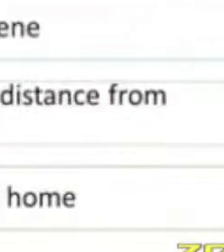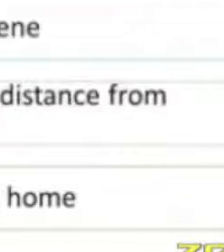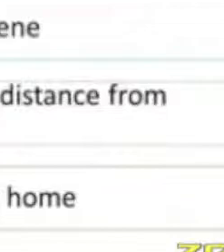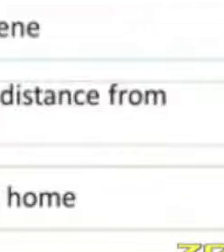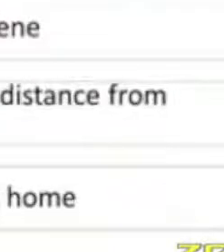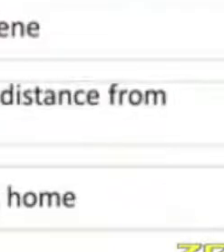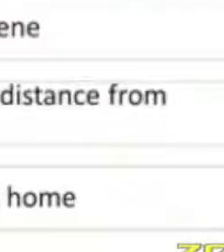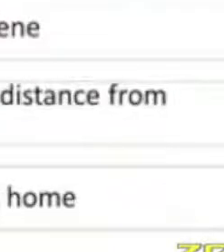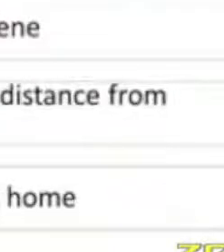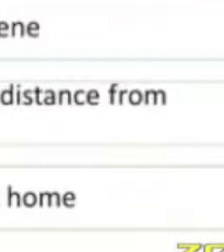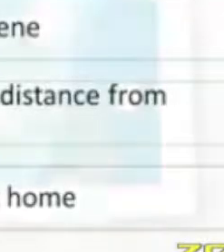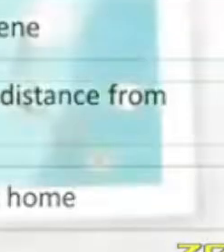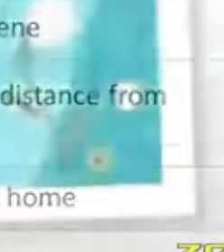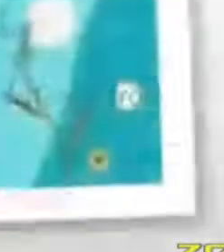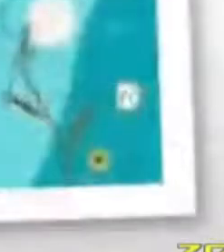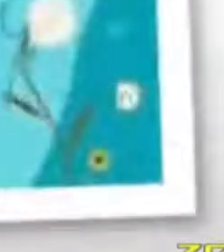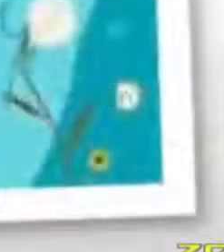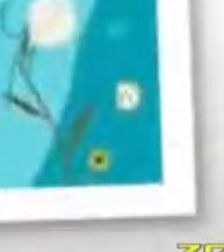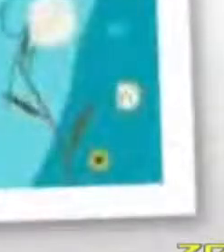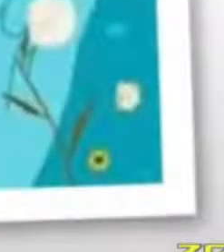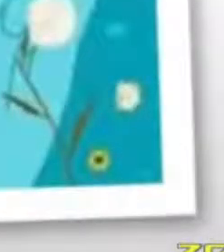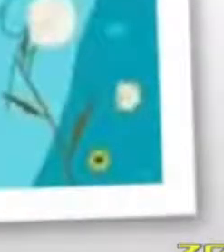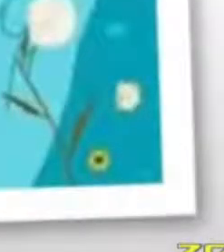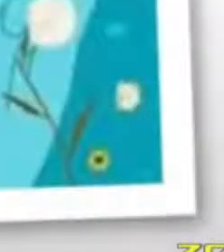stay home. Thank you.